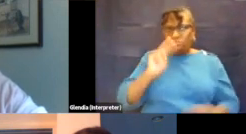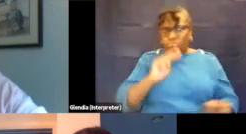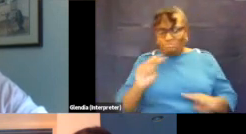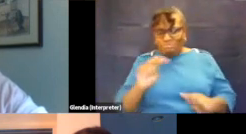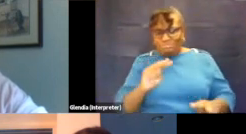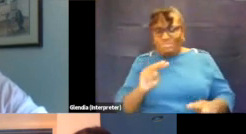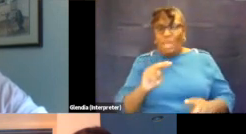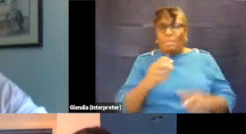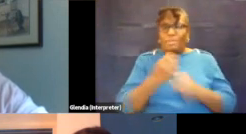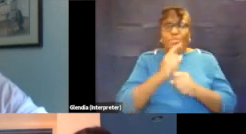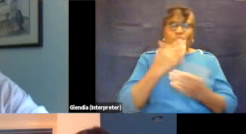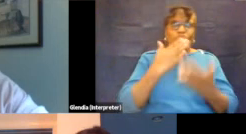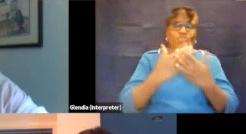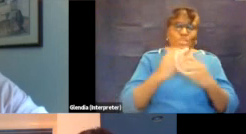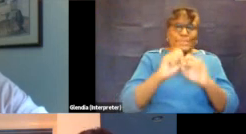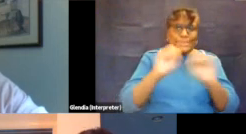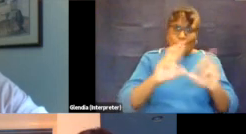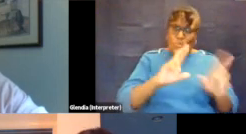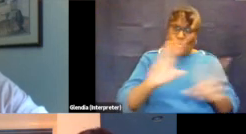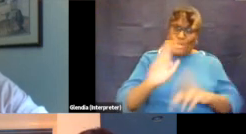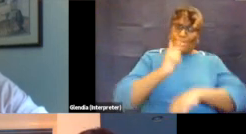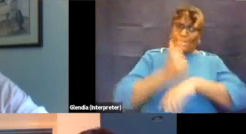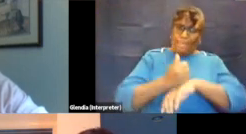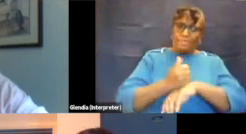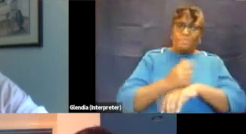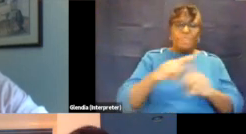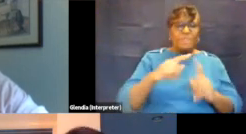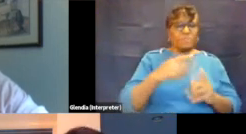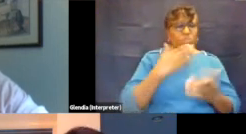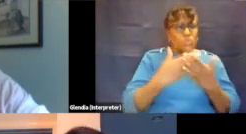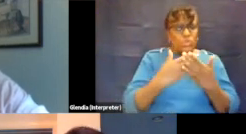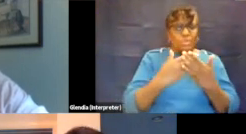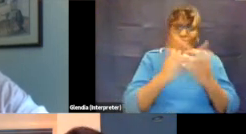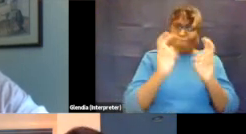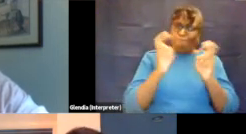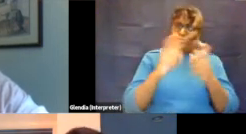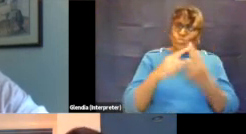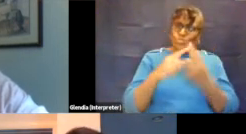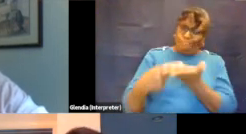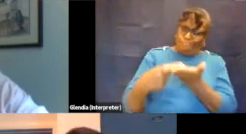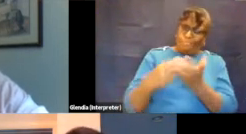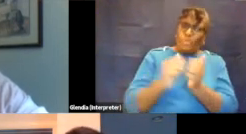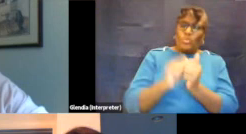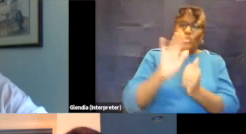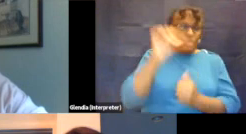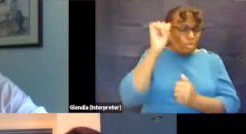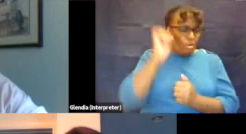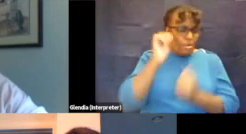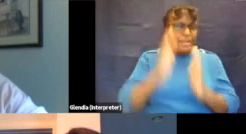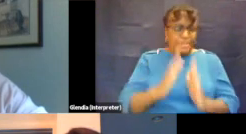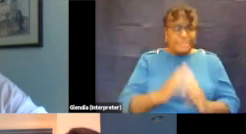just really great questions and topics to discuss with your audiologist to, just to have that information.